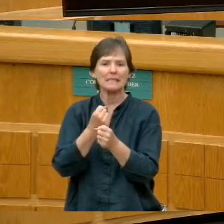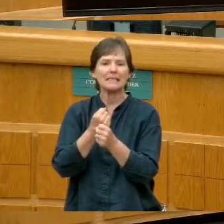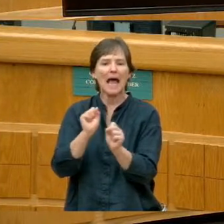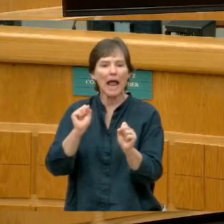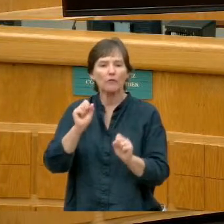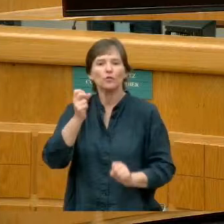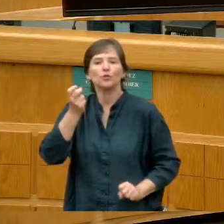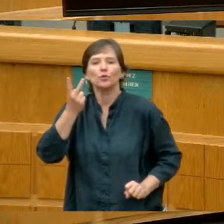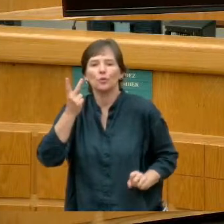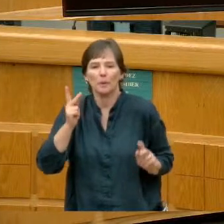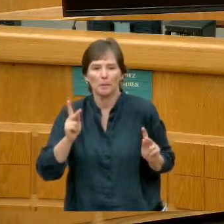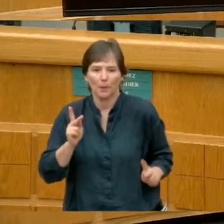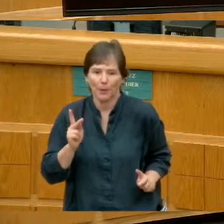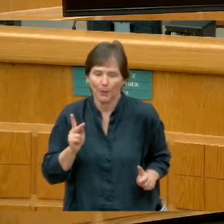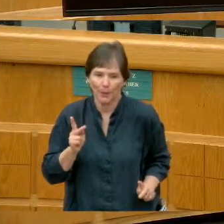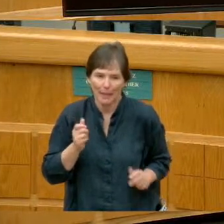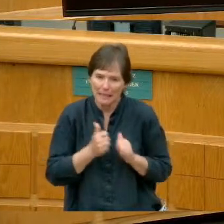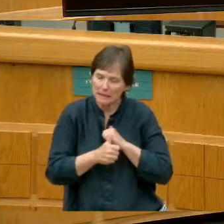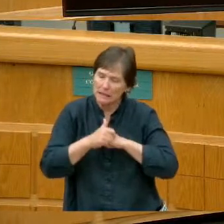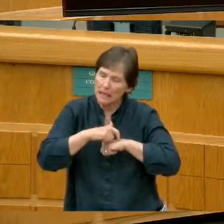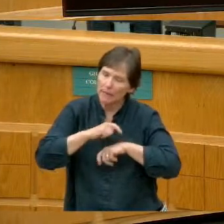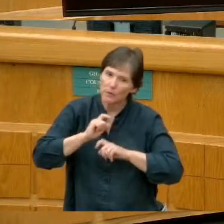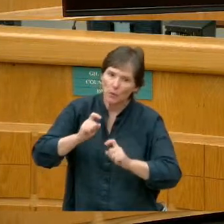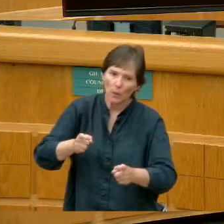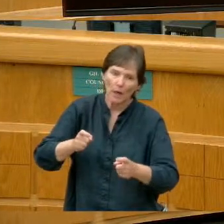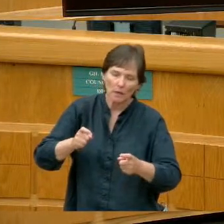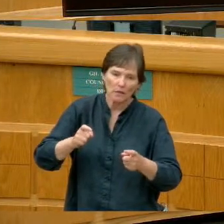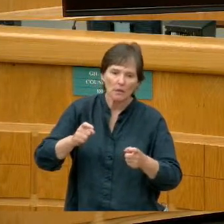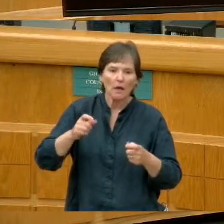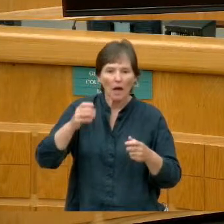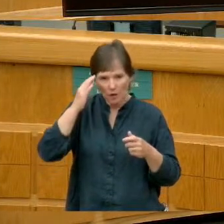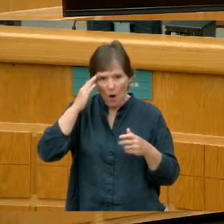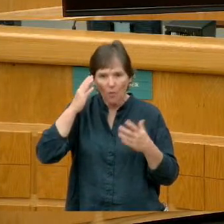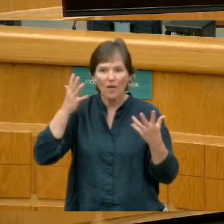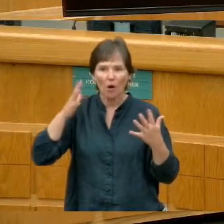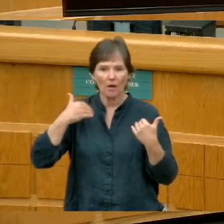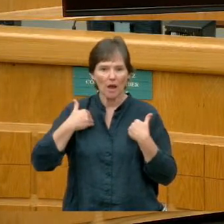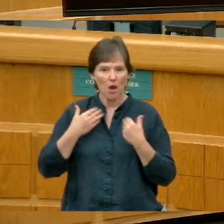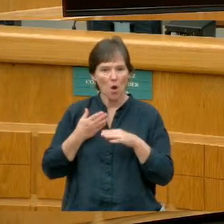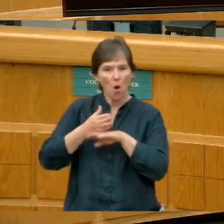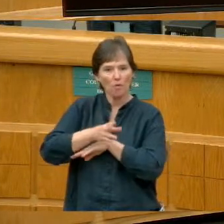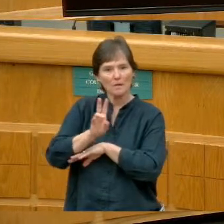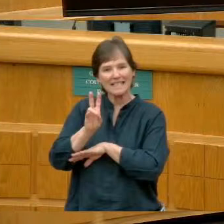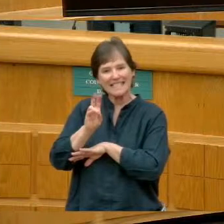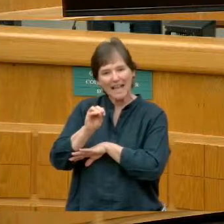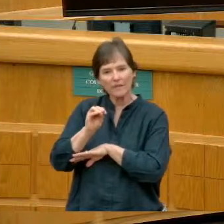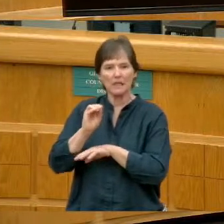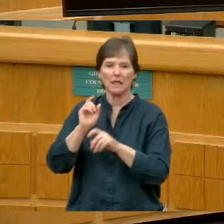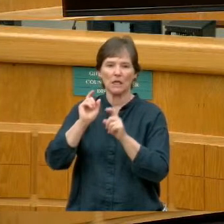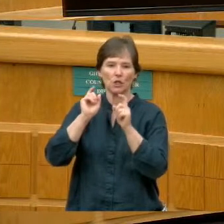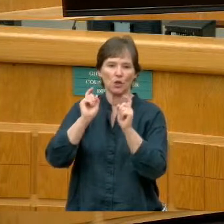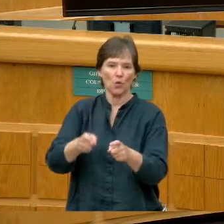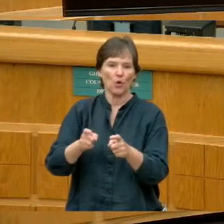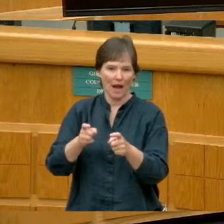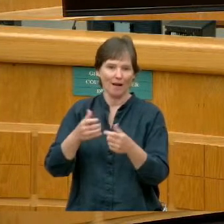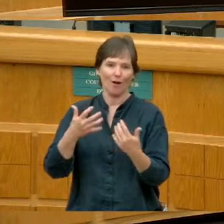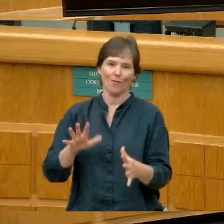of those that have donated, and I know that we've had over 70 donations already.